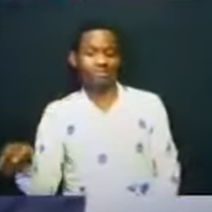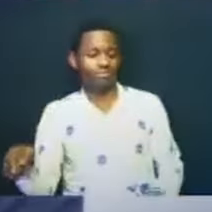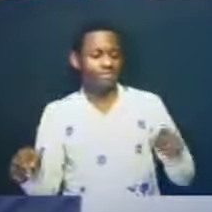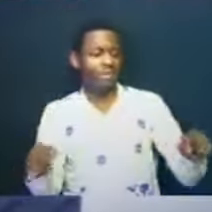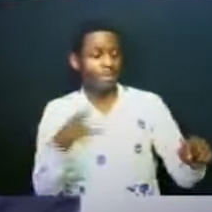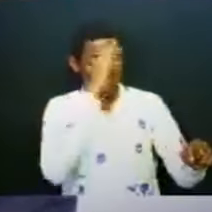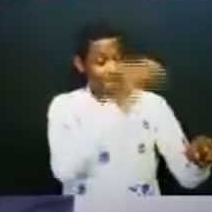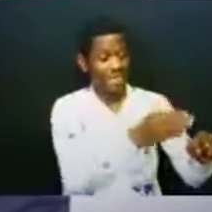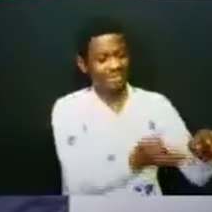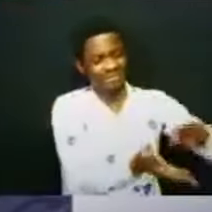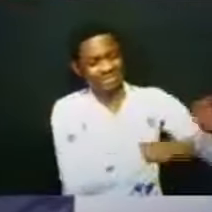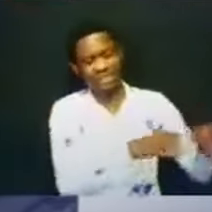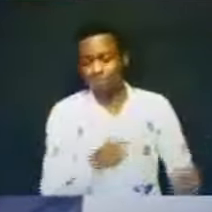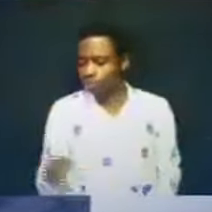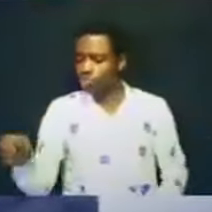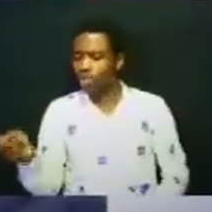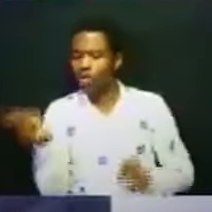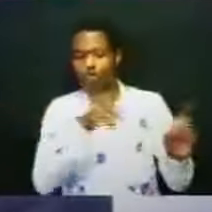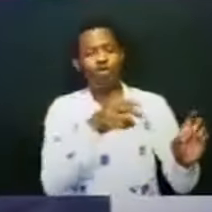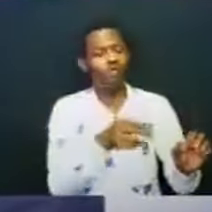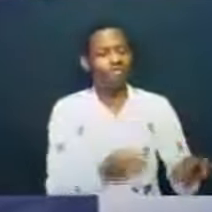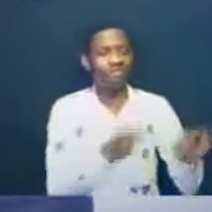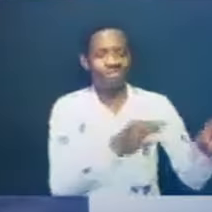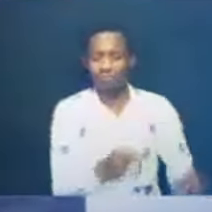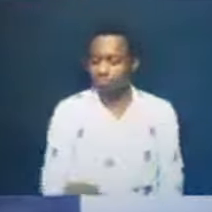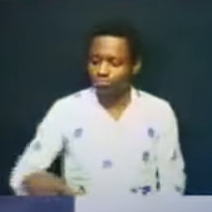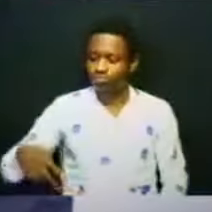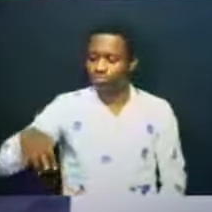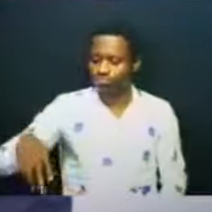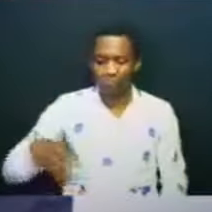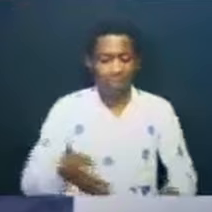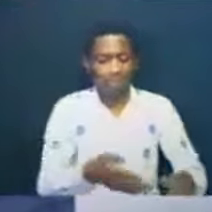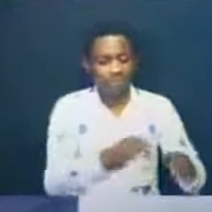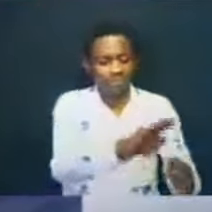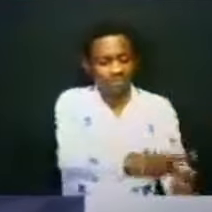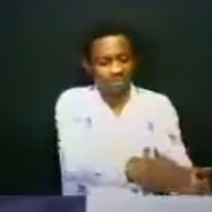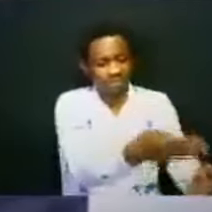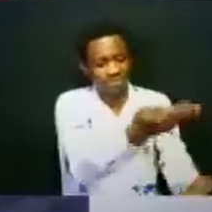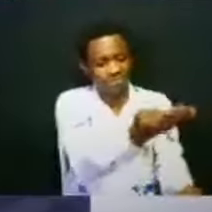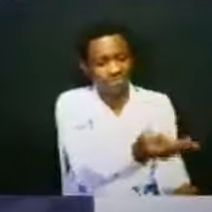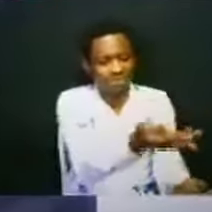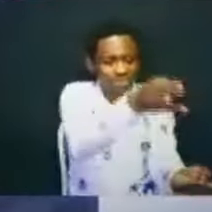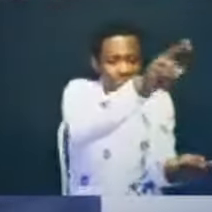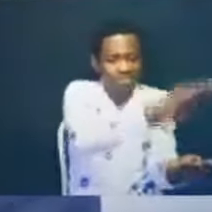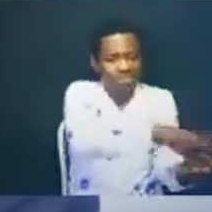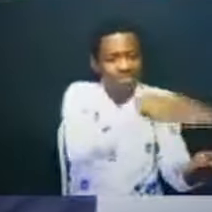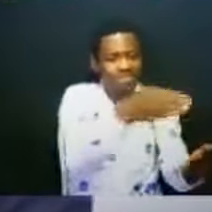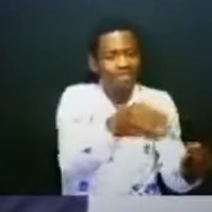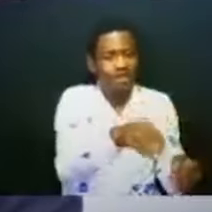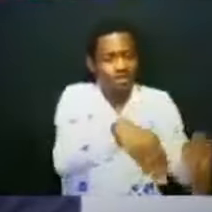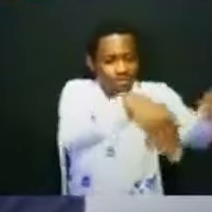past, this woman managed to stand there and then still insult the